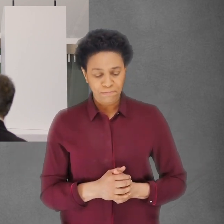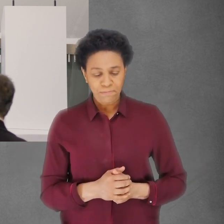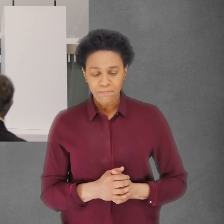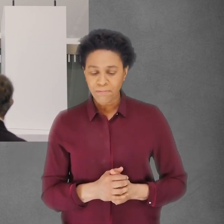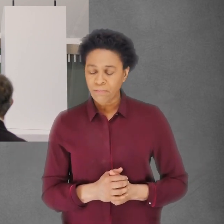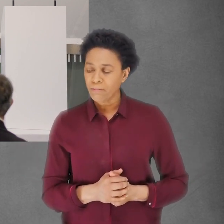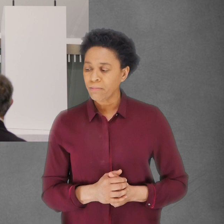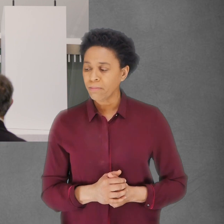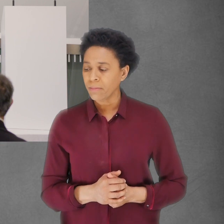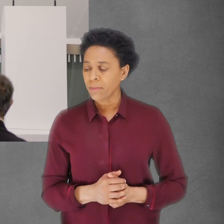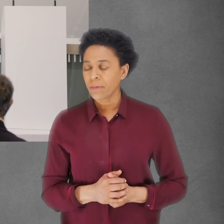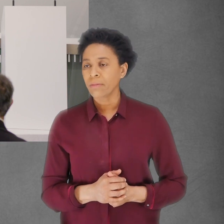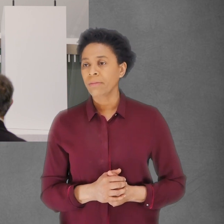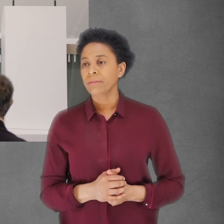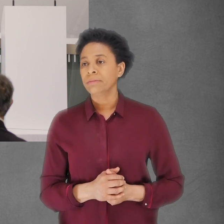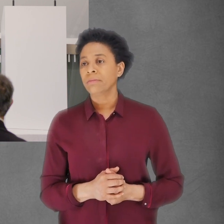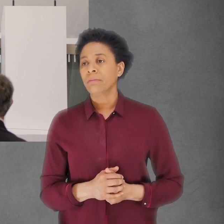the work.